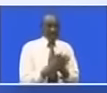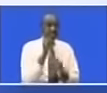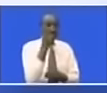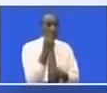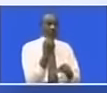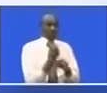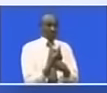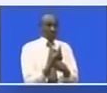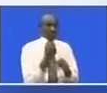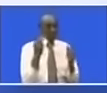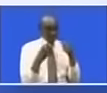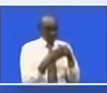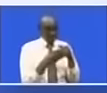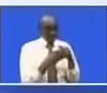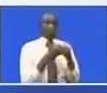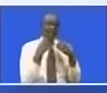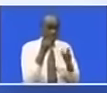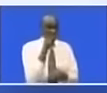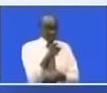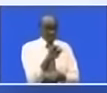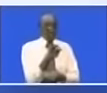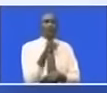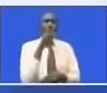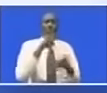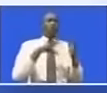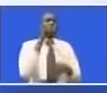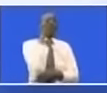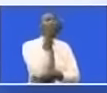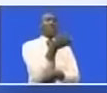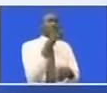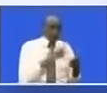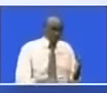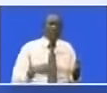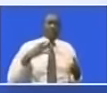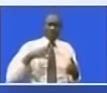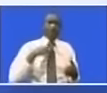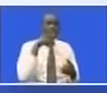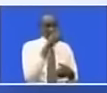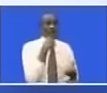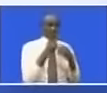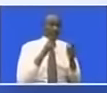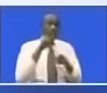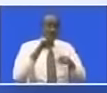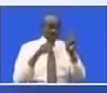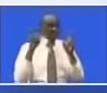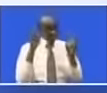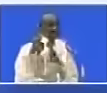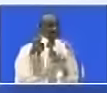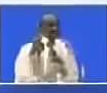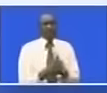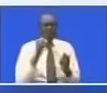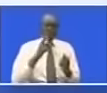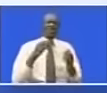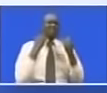And what we did find out from that poll is citizens were talking about various issues as most